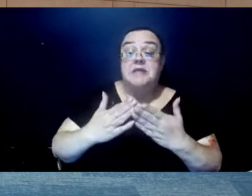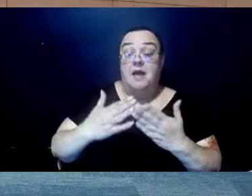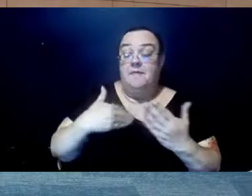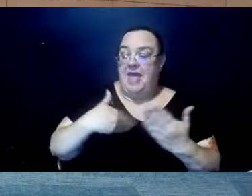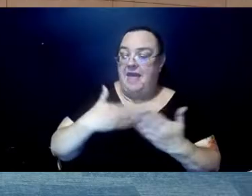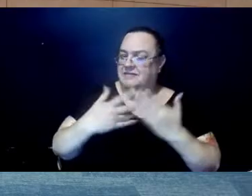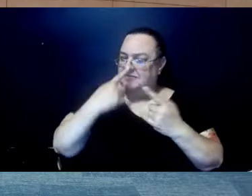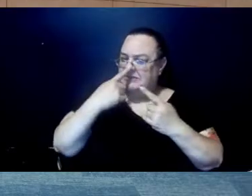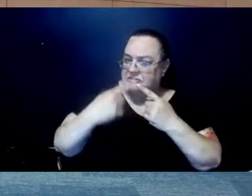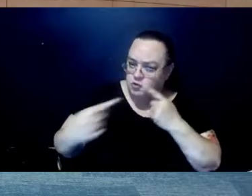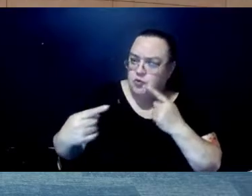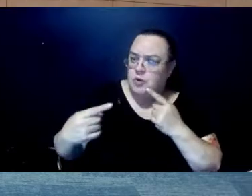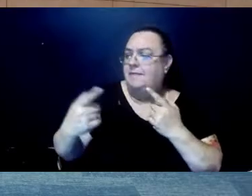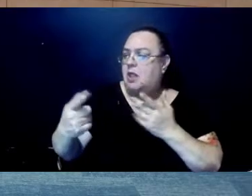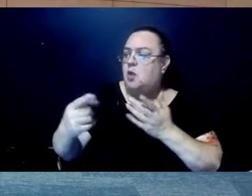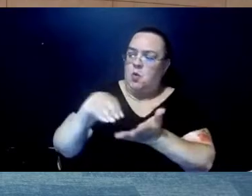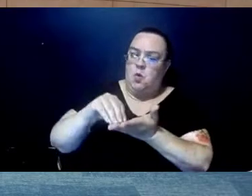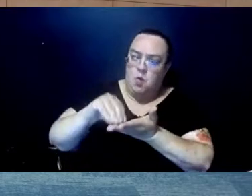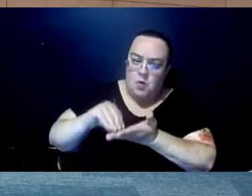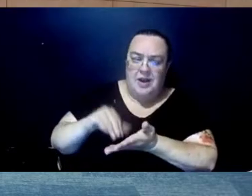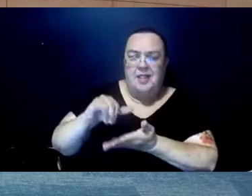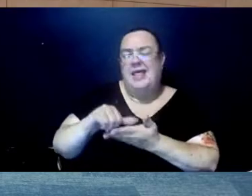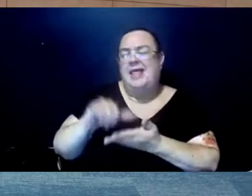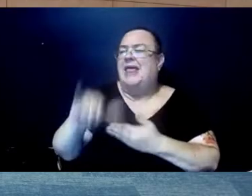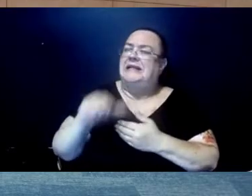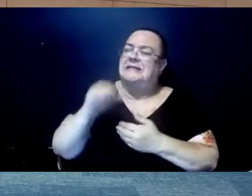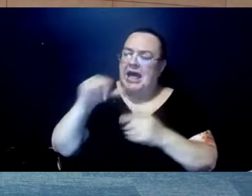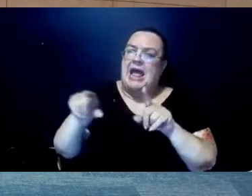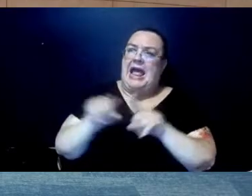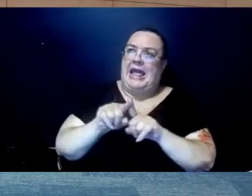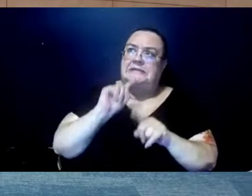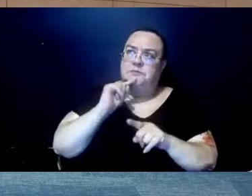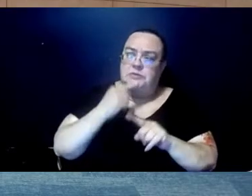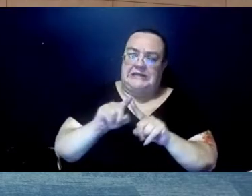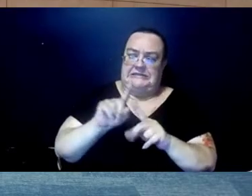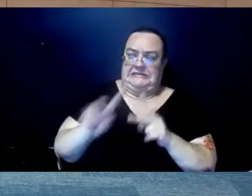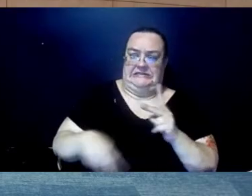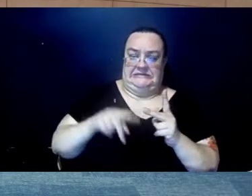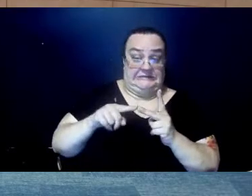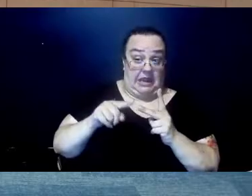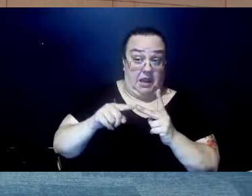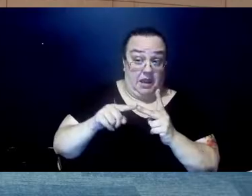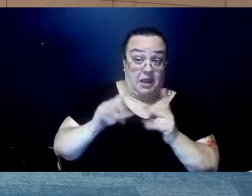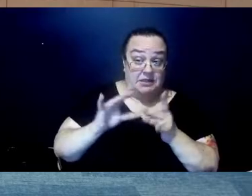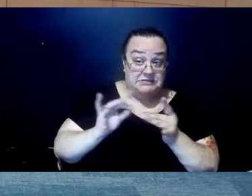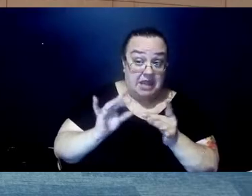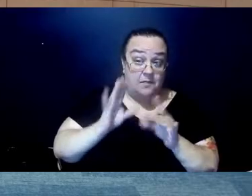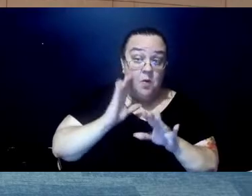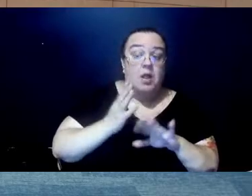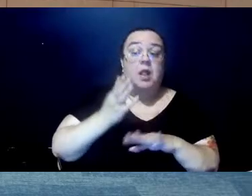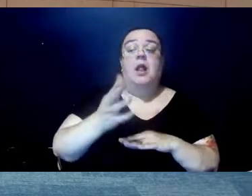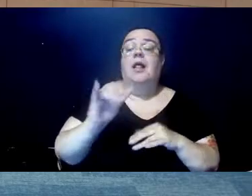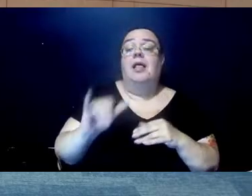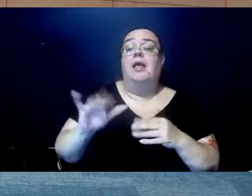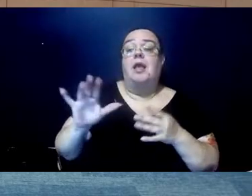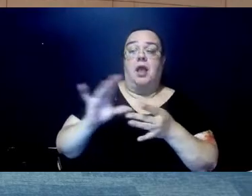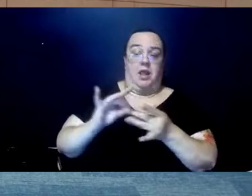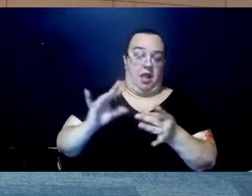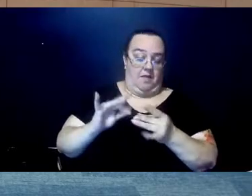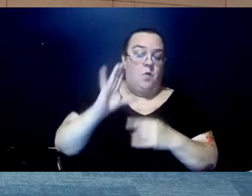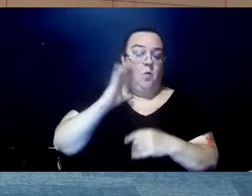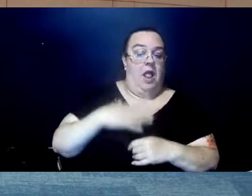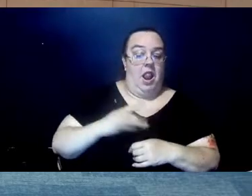That is not quite as pressing as the second statement, which is commentary they would like us to submit